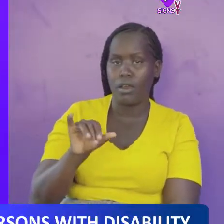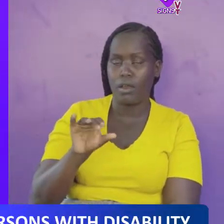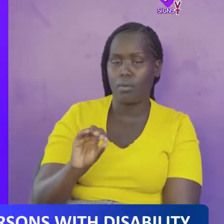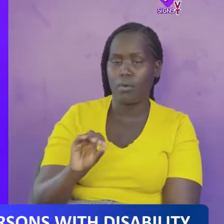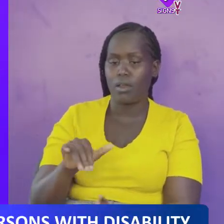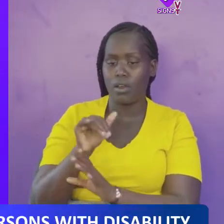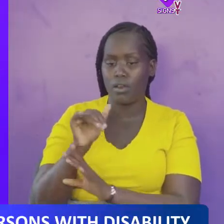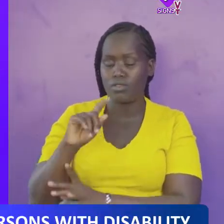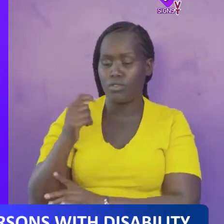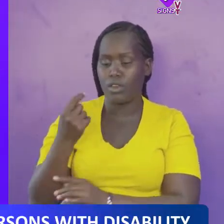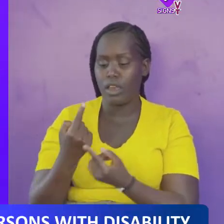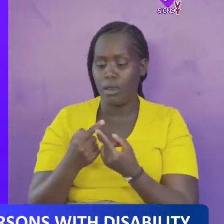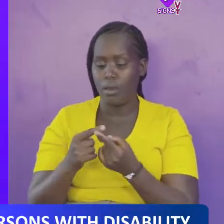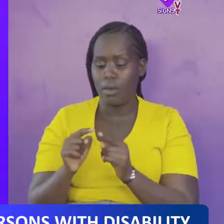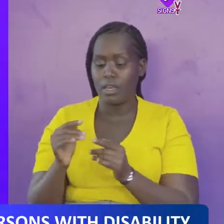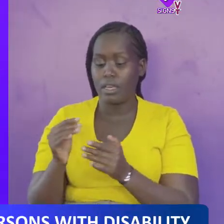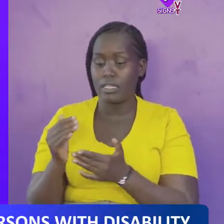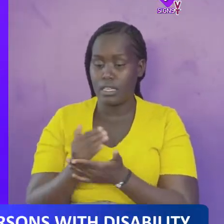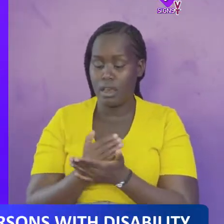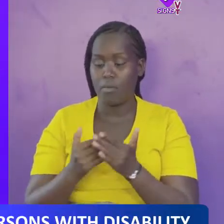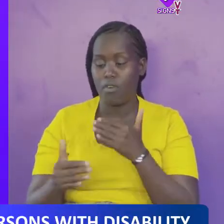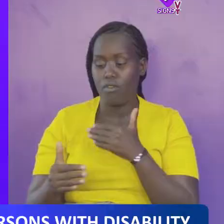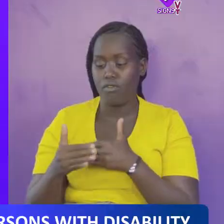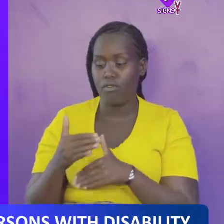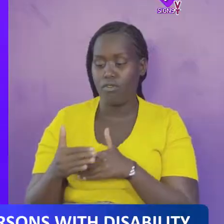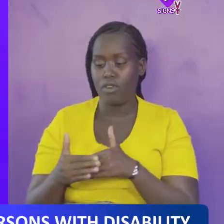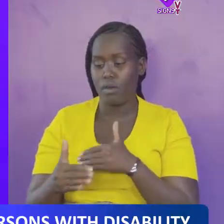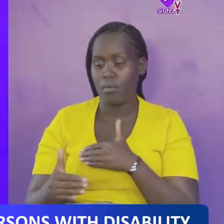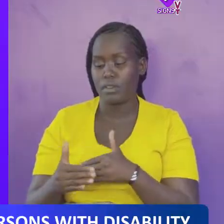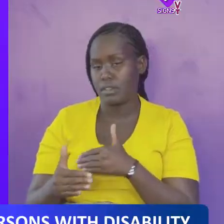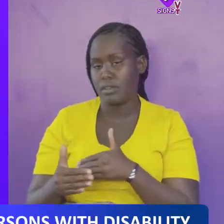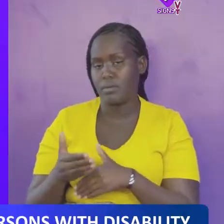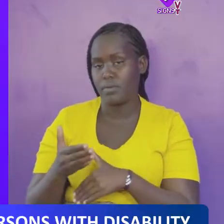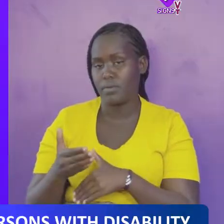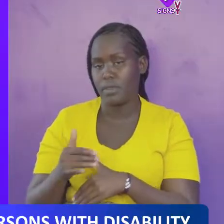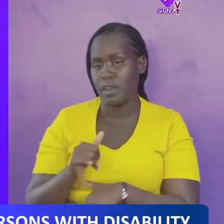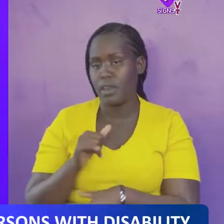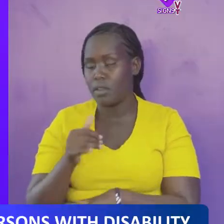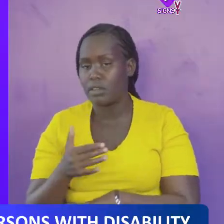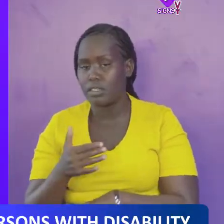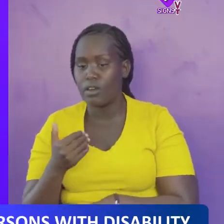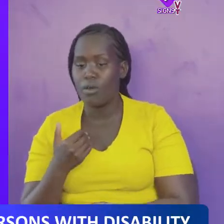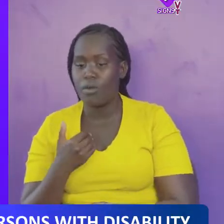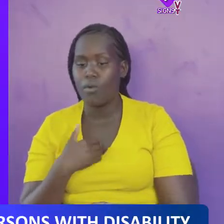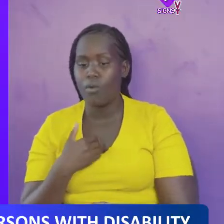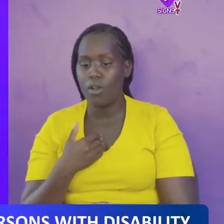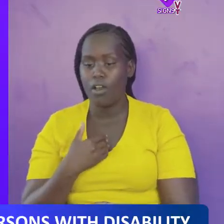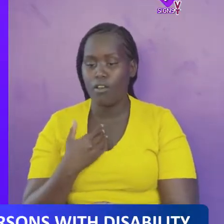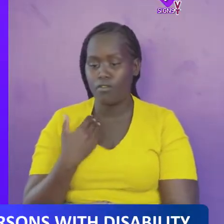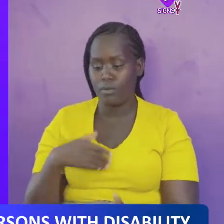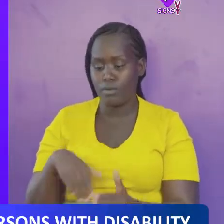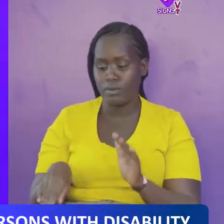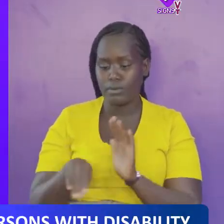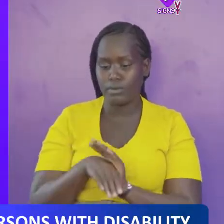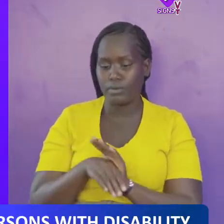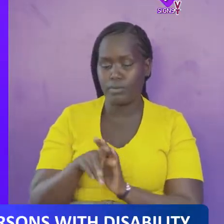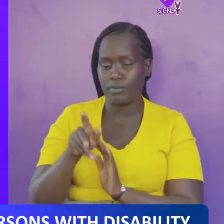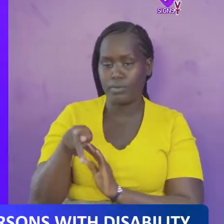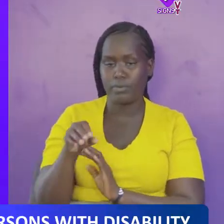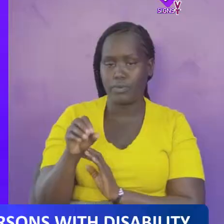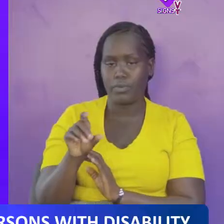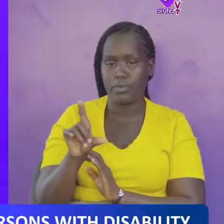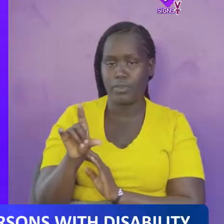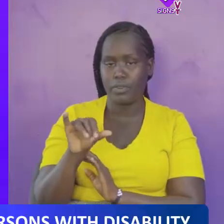of our neighbors have not. Yeah, so we have kicked polio out of Kenya, but